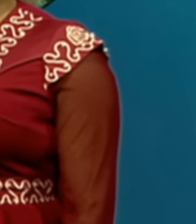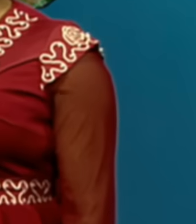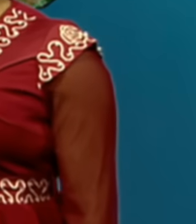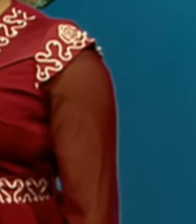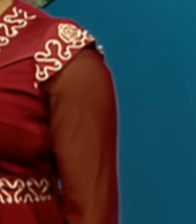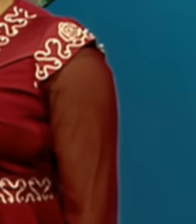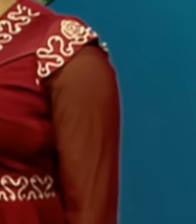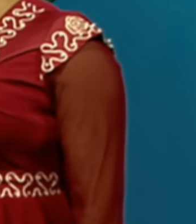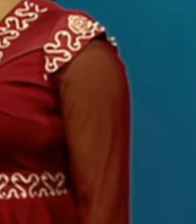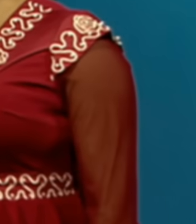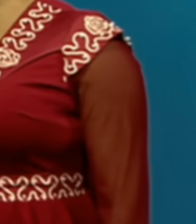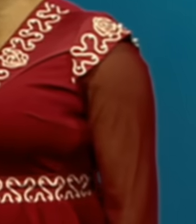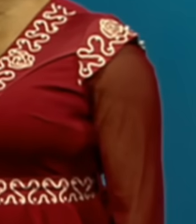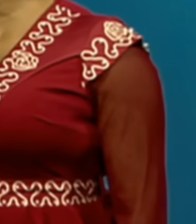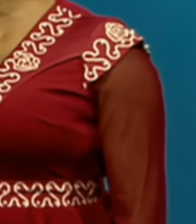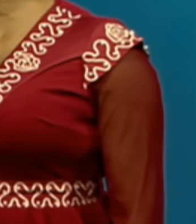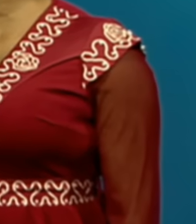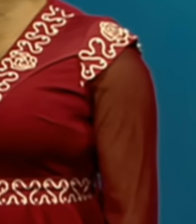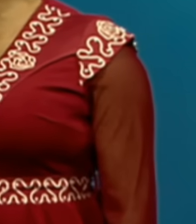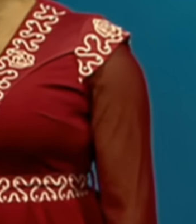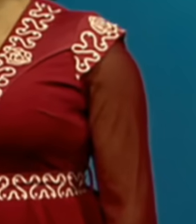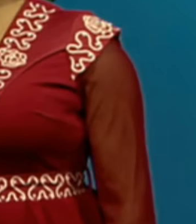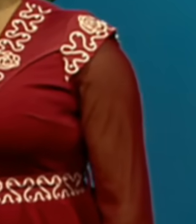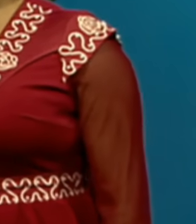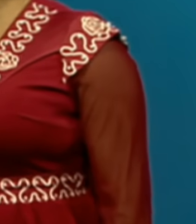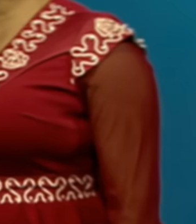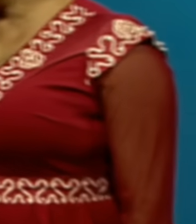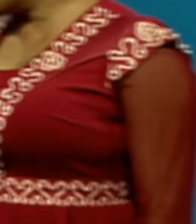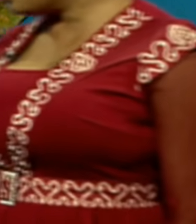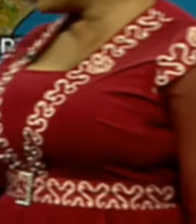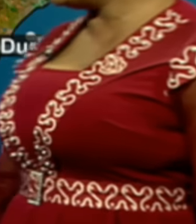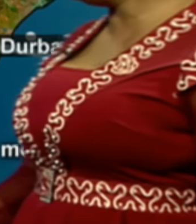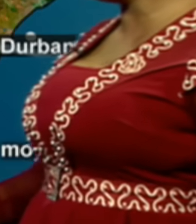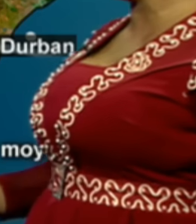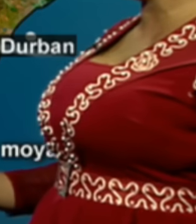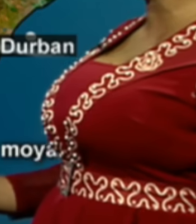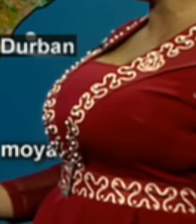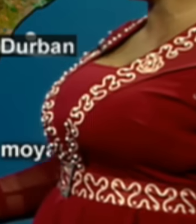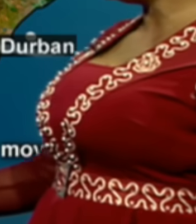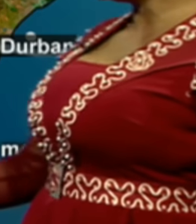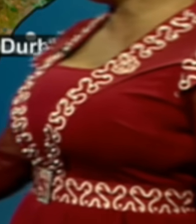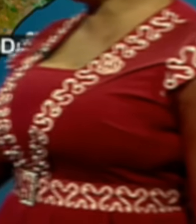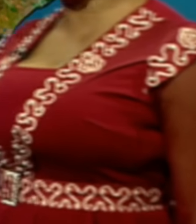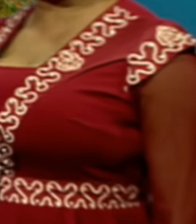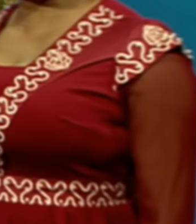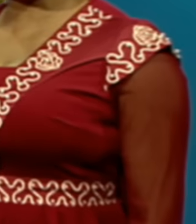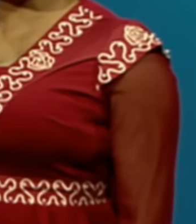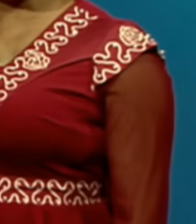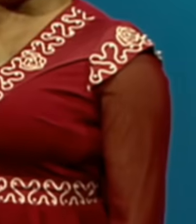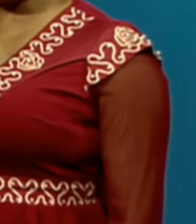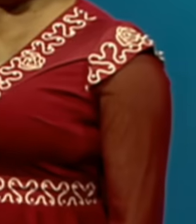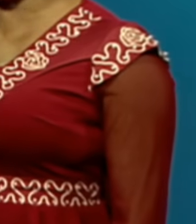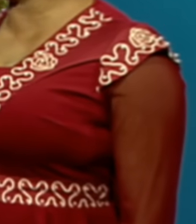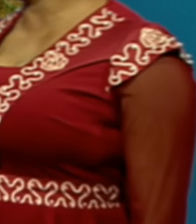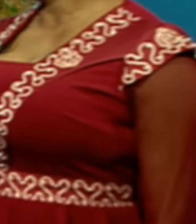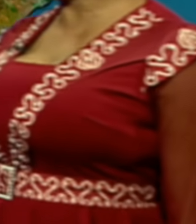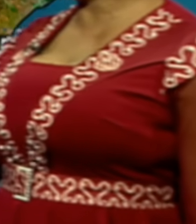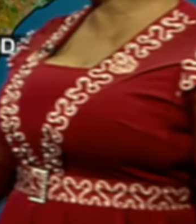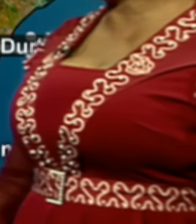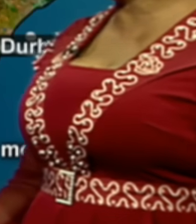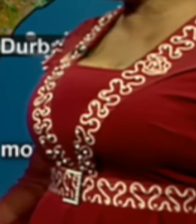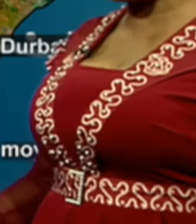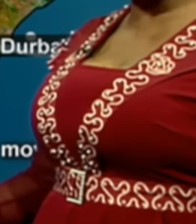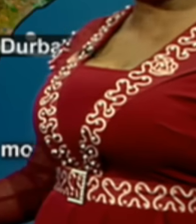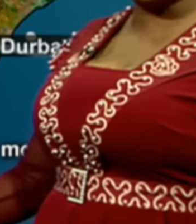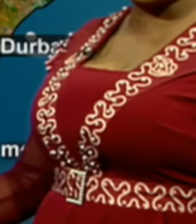gore le gona gore go sasa meboba ya ele e tla be e le e matla ka mabopong a lewatle go ya godimo gona go la Gqeberha re lebelela dikarolong tše dingwe fase go la Gqeberha go tla be